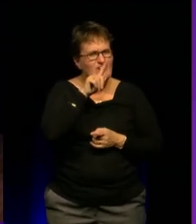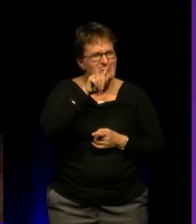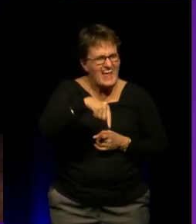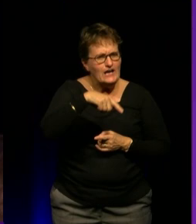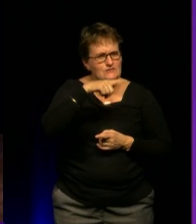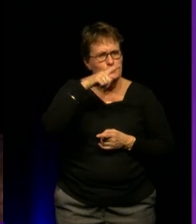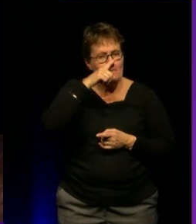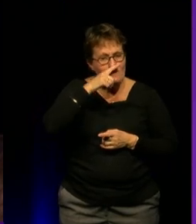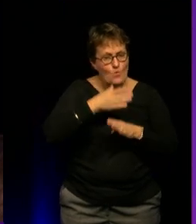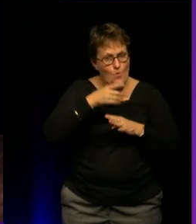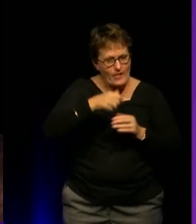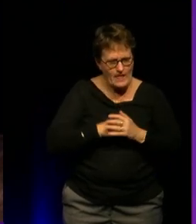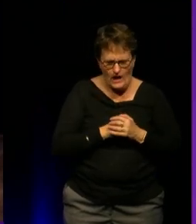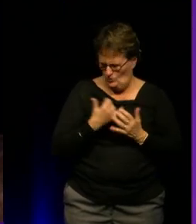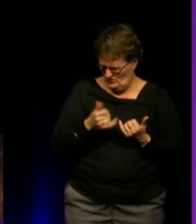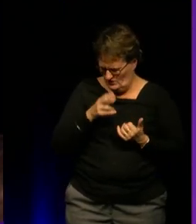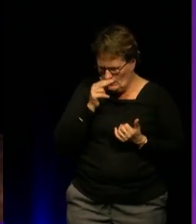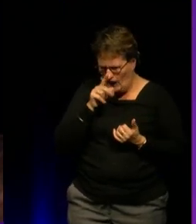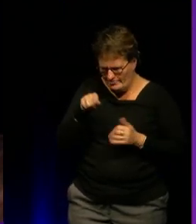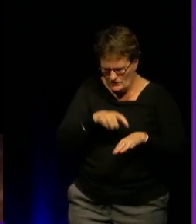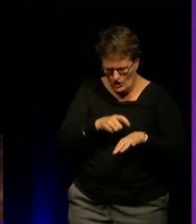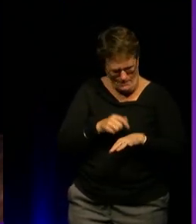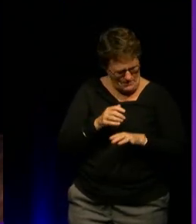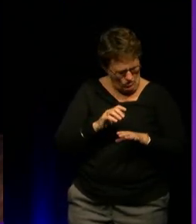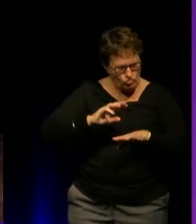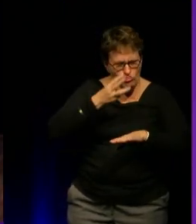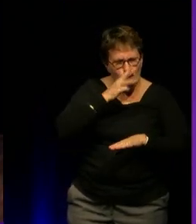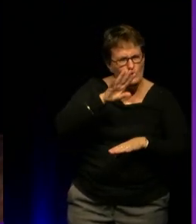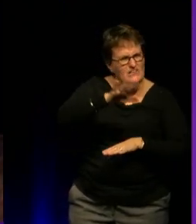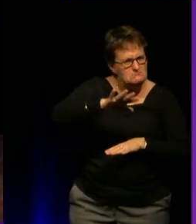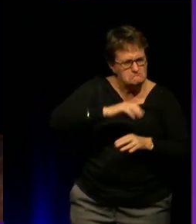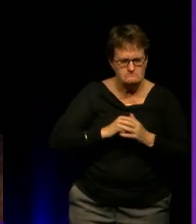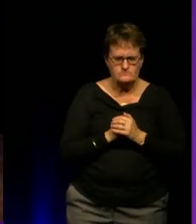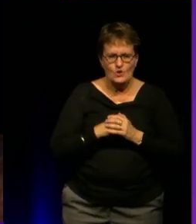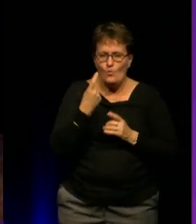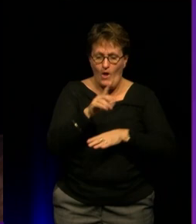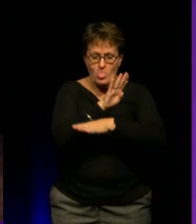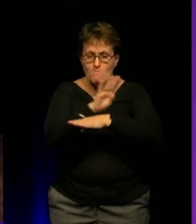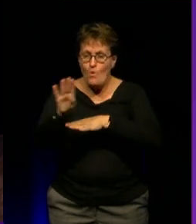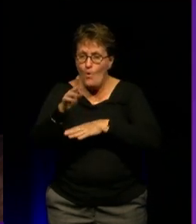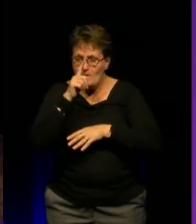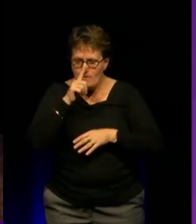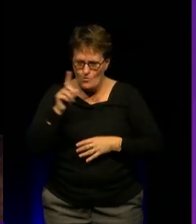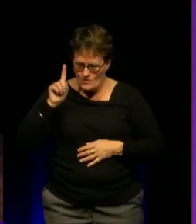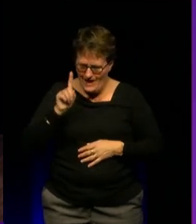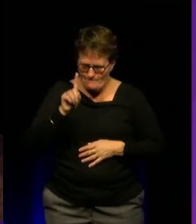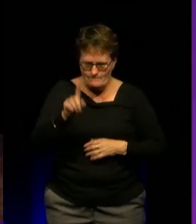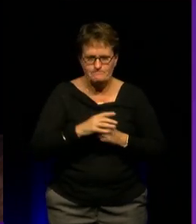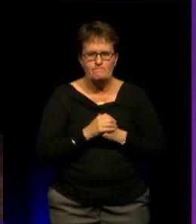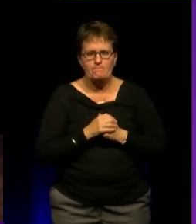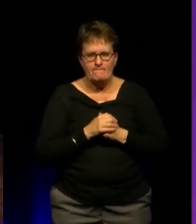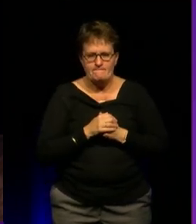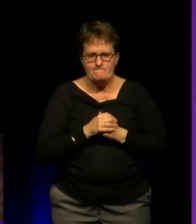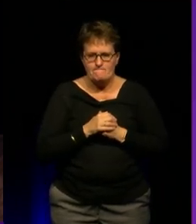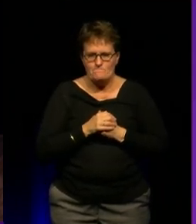He was pretty young too. He was very young. He was in his late 30s. Yeah. And one of the board members walked up to him and said, "Jack, I've just two words of advice to